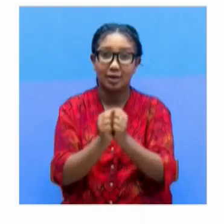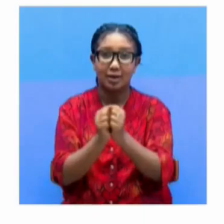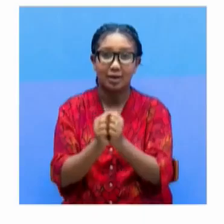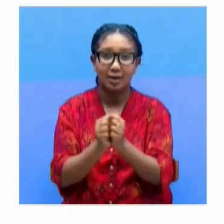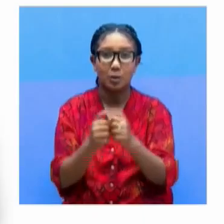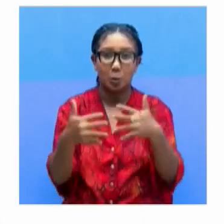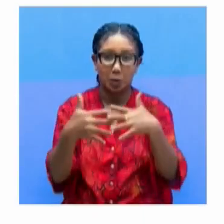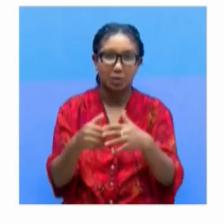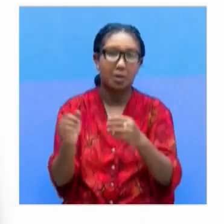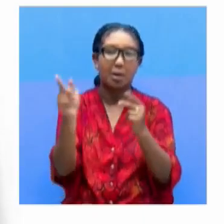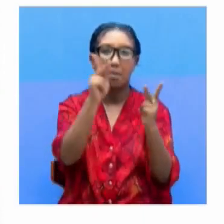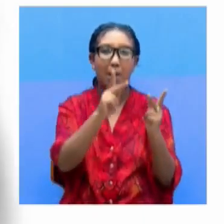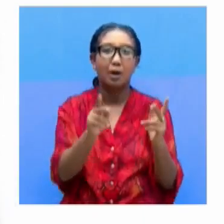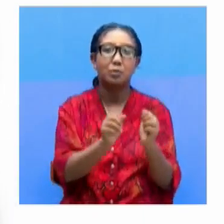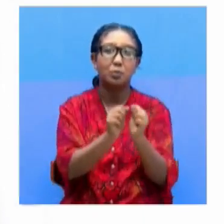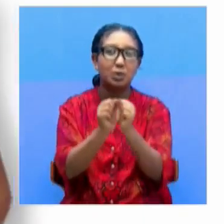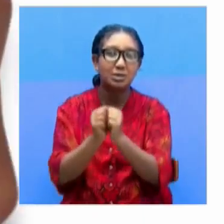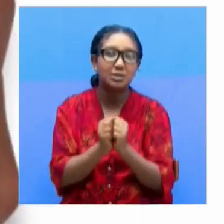with